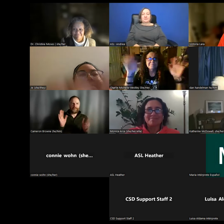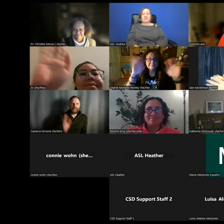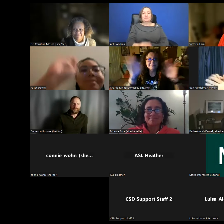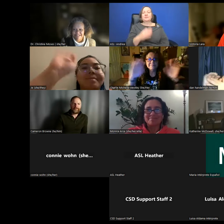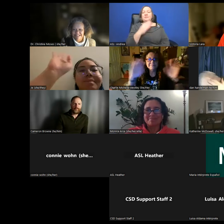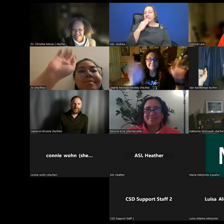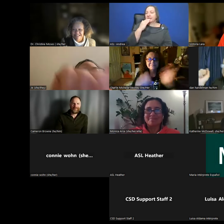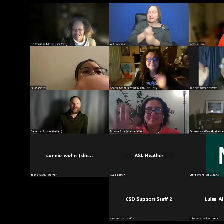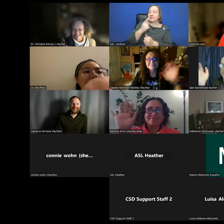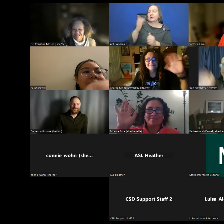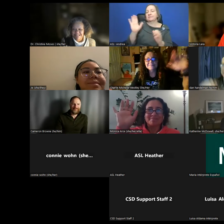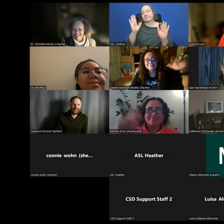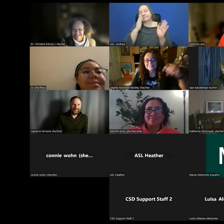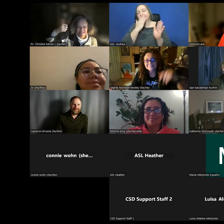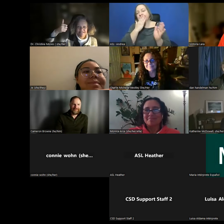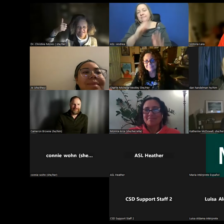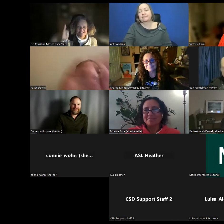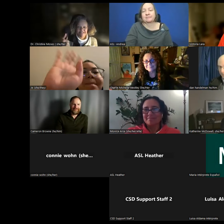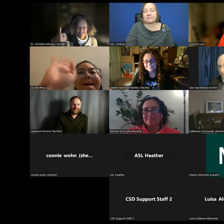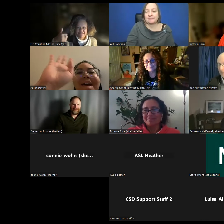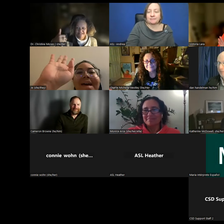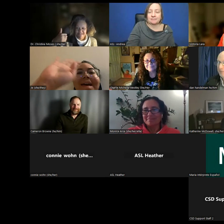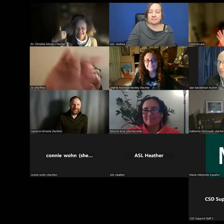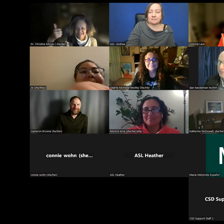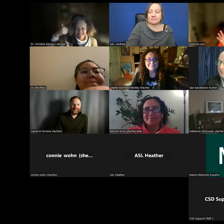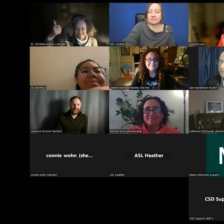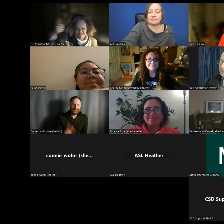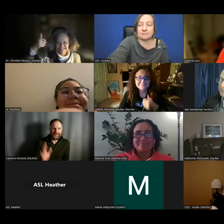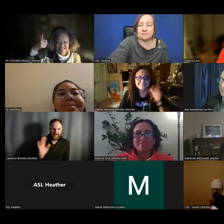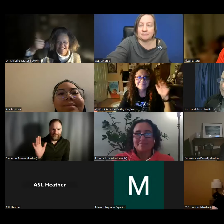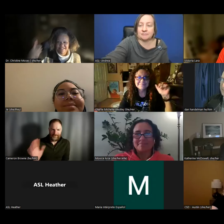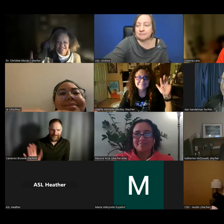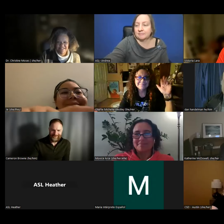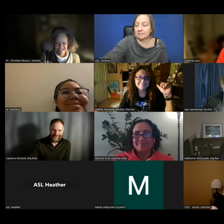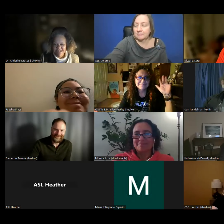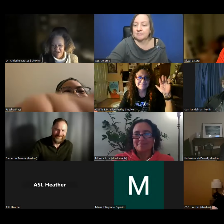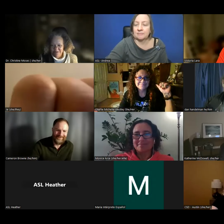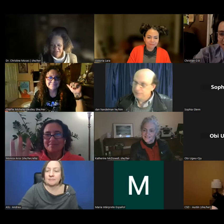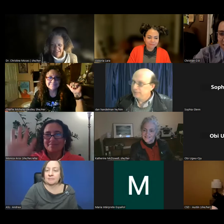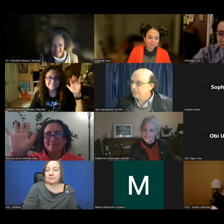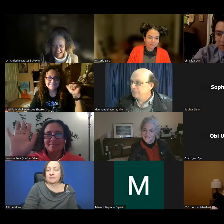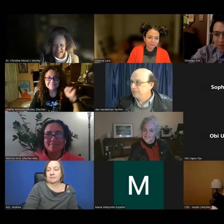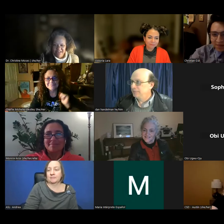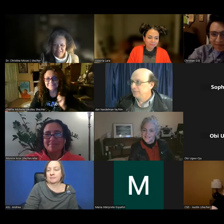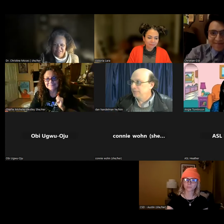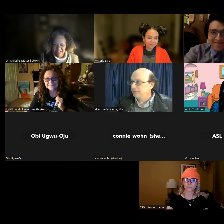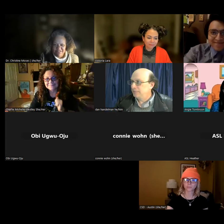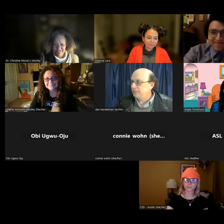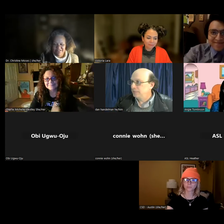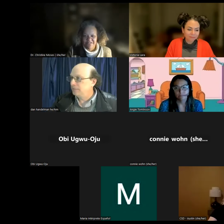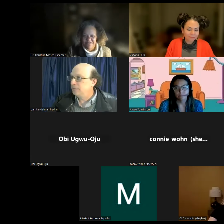Thanks, everybody. Bye. Yes, thank you, everyone. That was a Bye. really good one. I'll see you all on Monday. Good night.